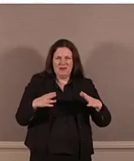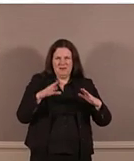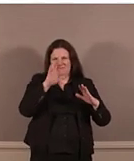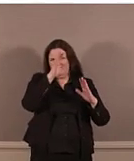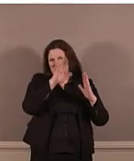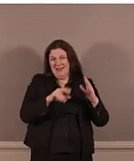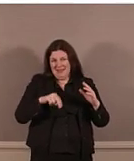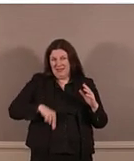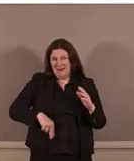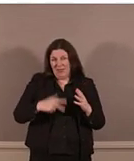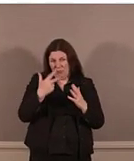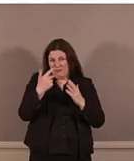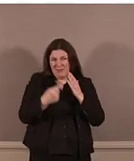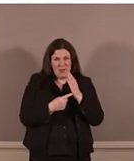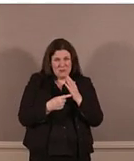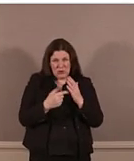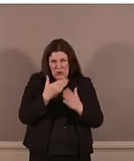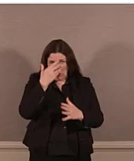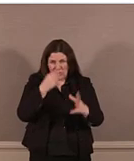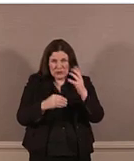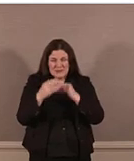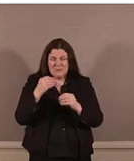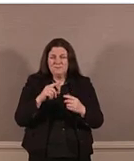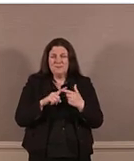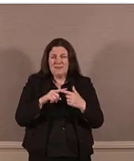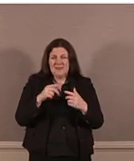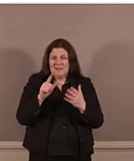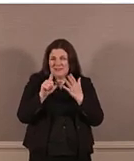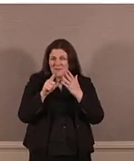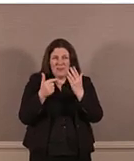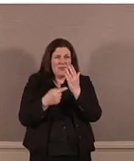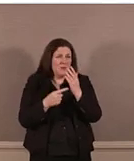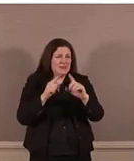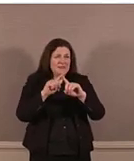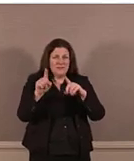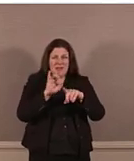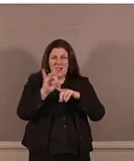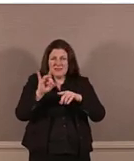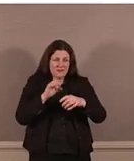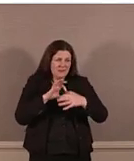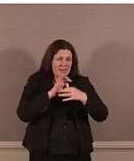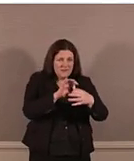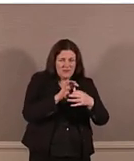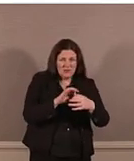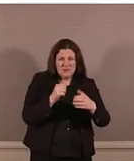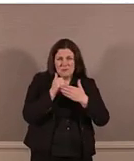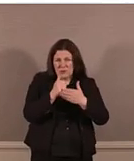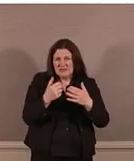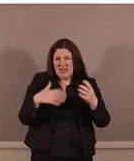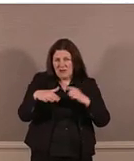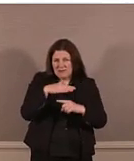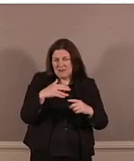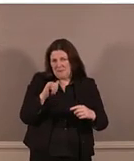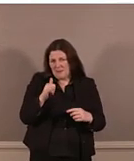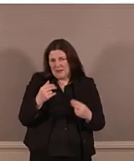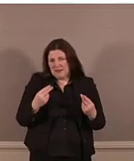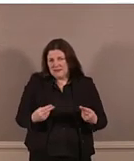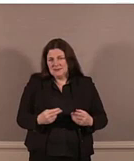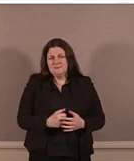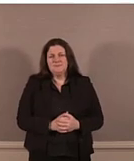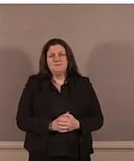Nearly 3,000 learners and nearly 7,000 interventions in a whole range of support areas that might be